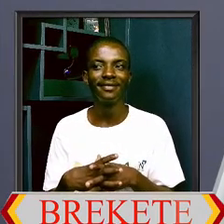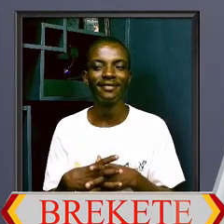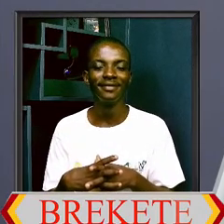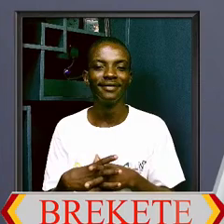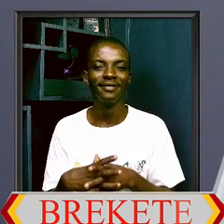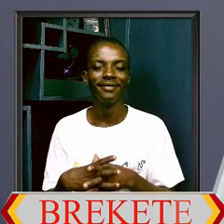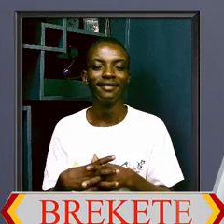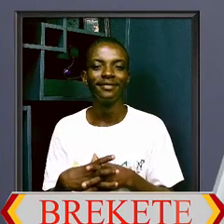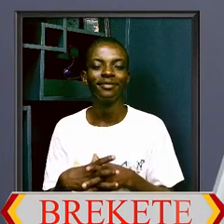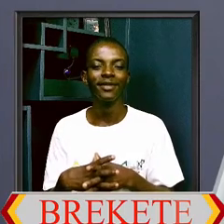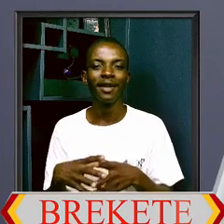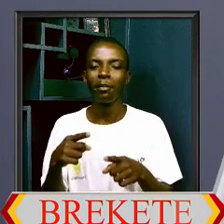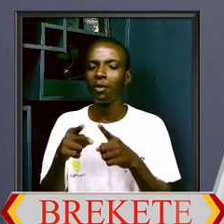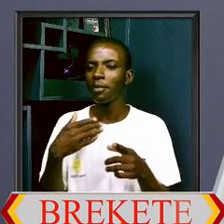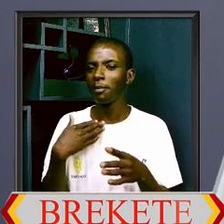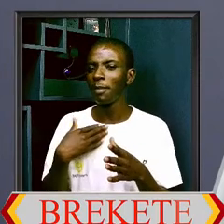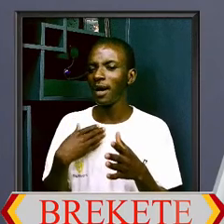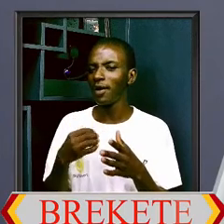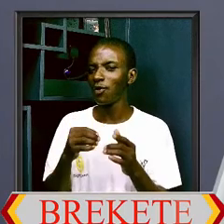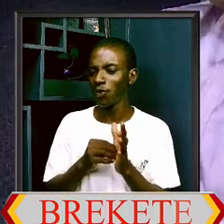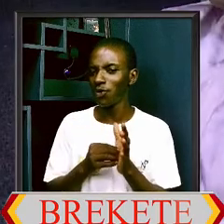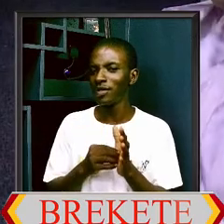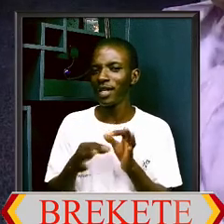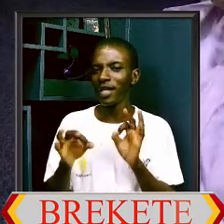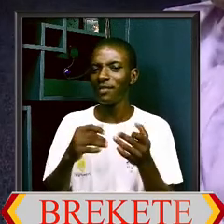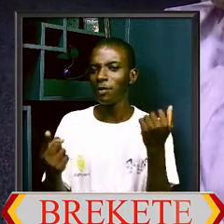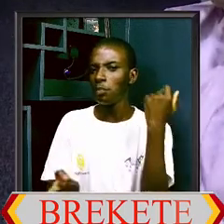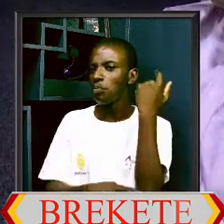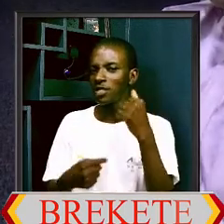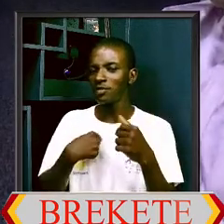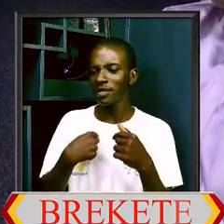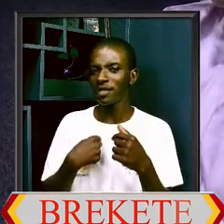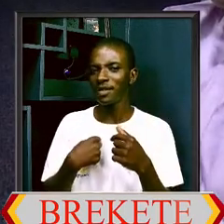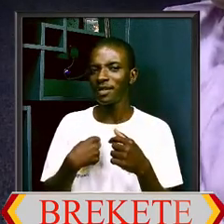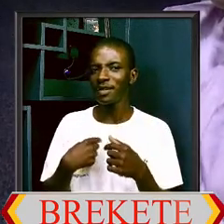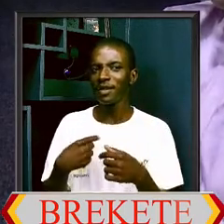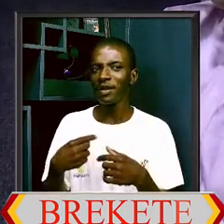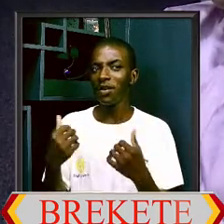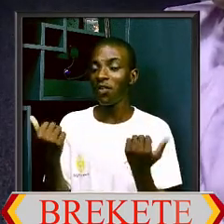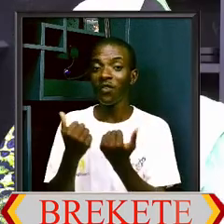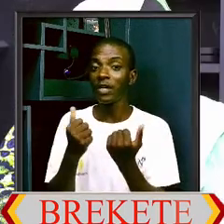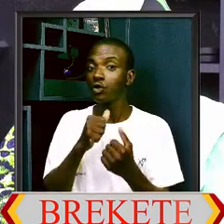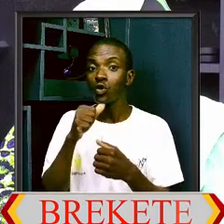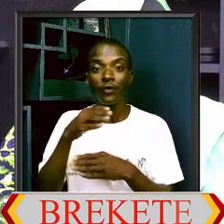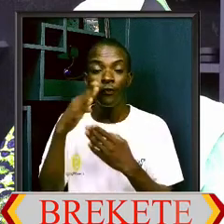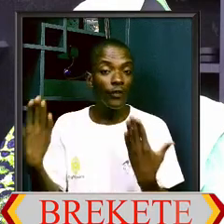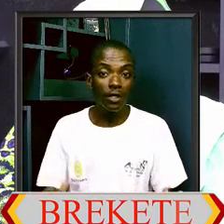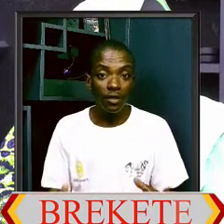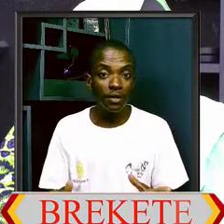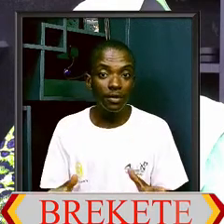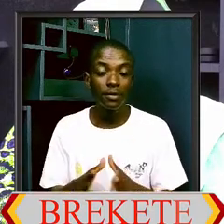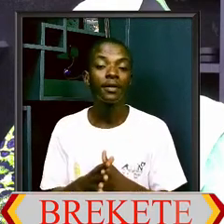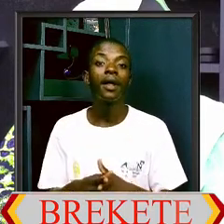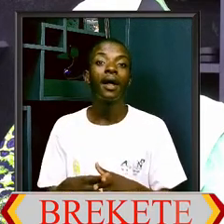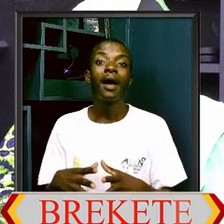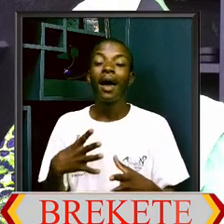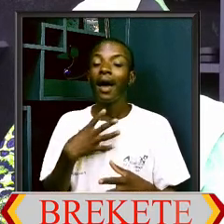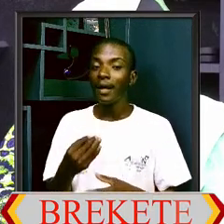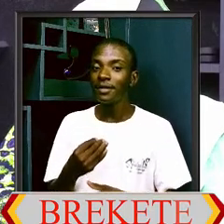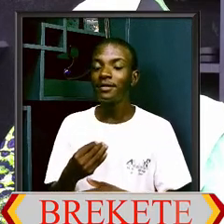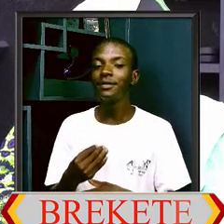so but my own be say if you beat me fight never finish